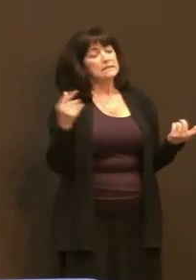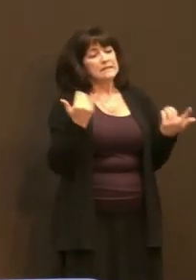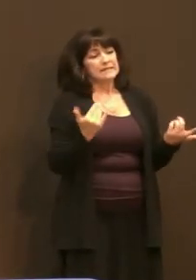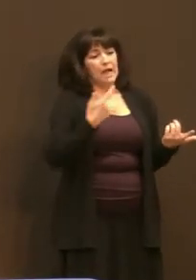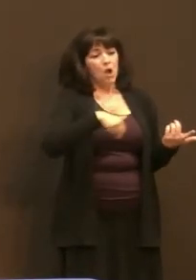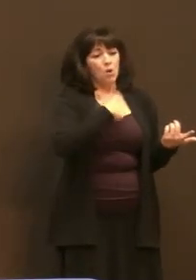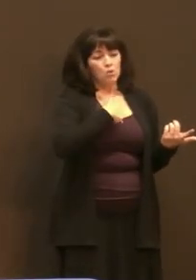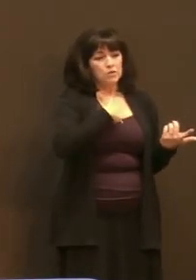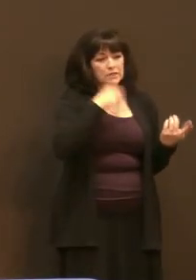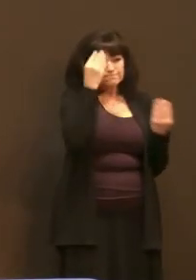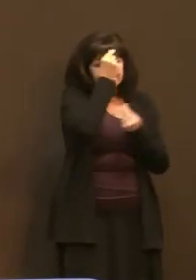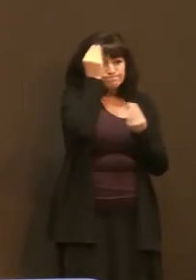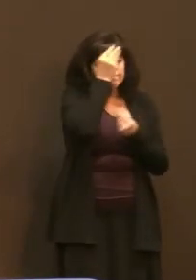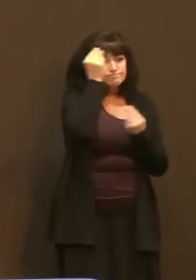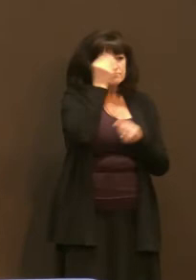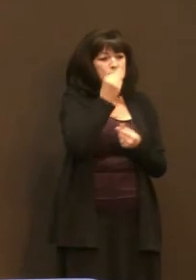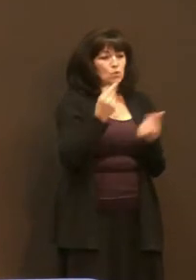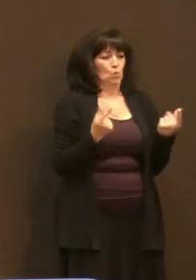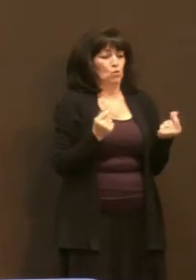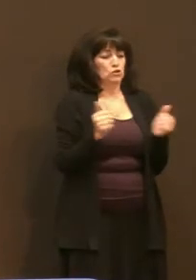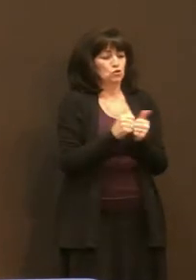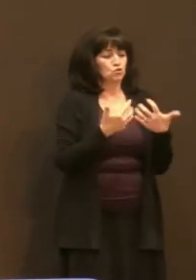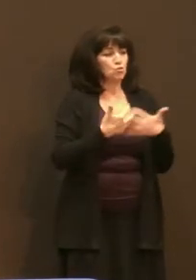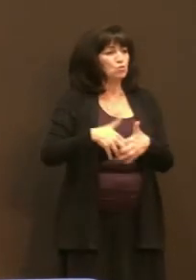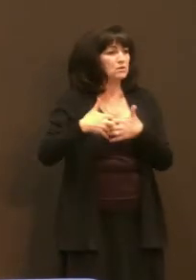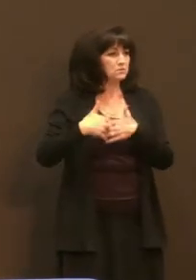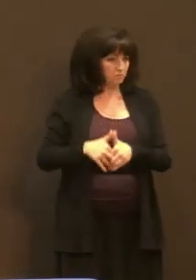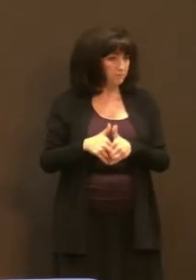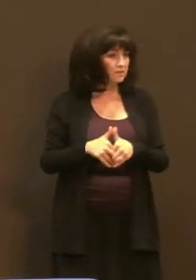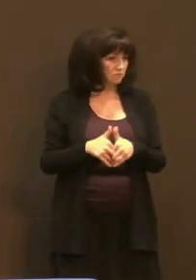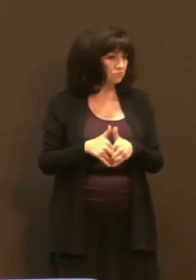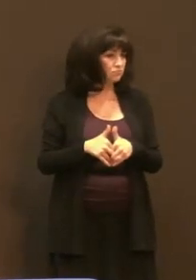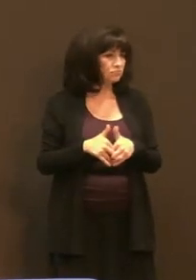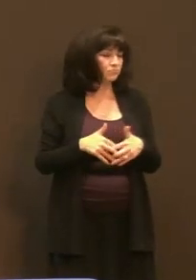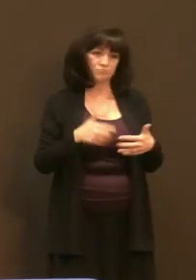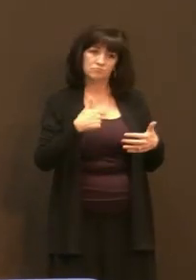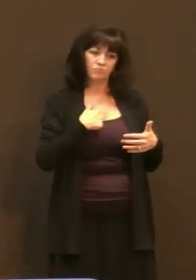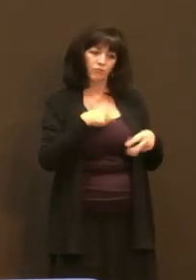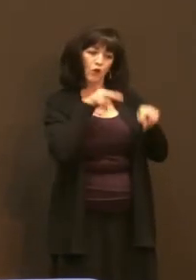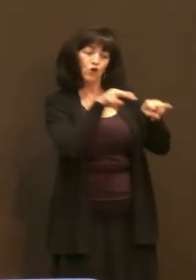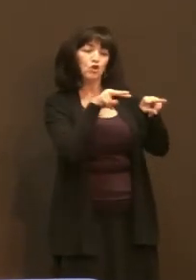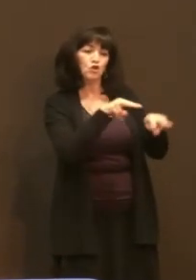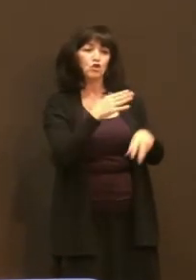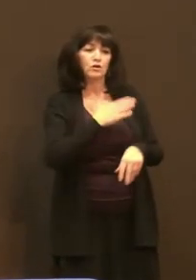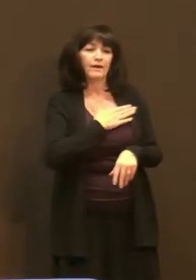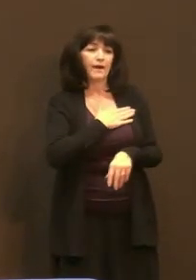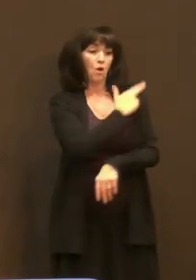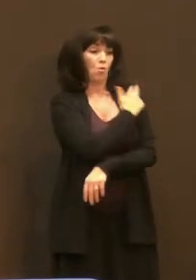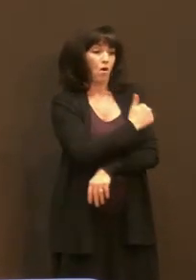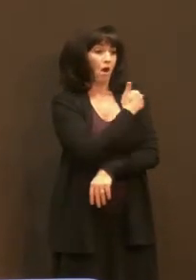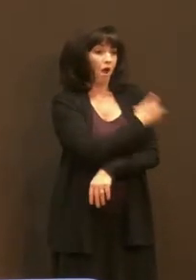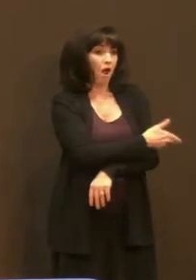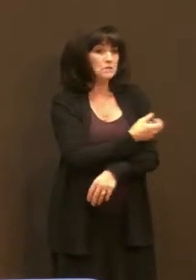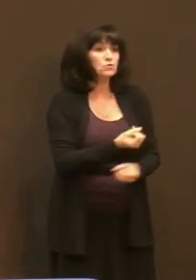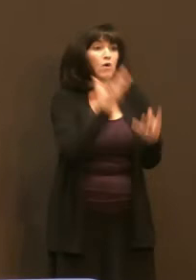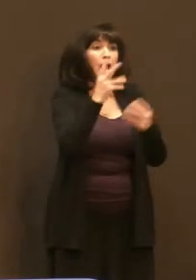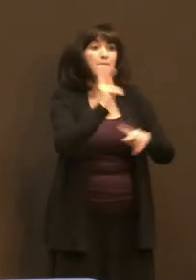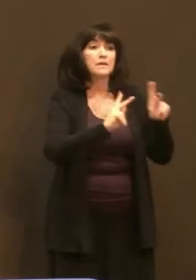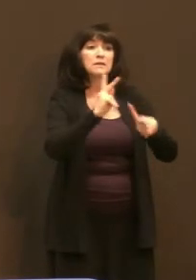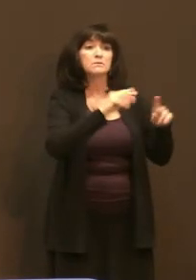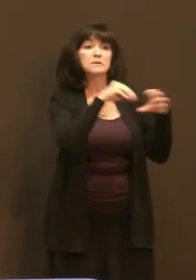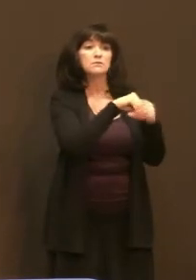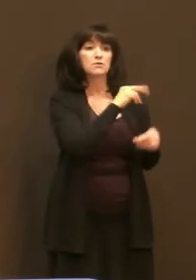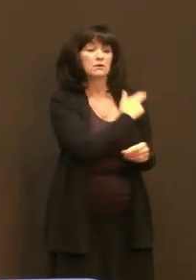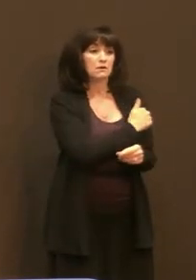So at the same time, we're going to monitor our hospital caseload and make sure, if something happens,